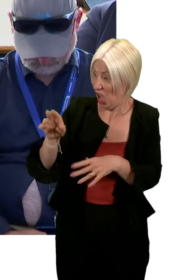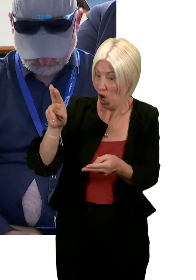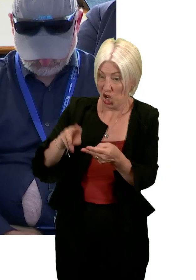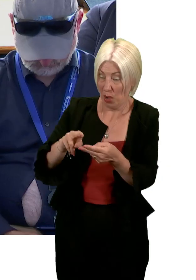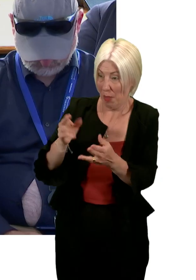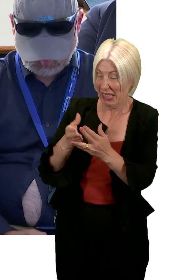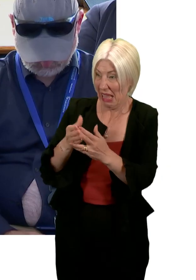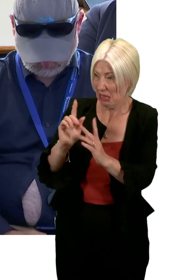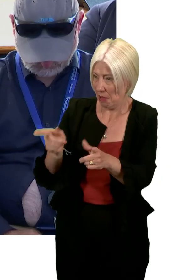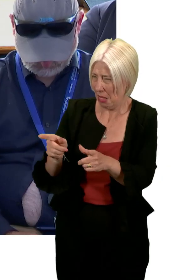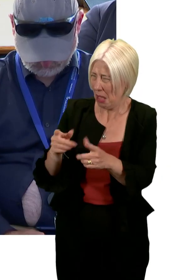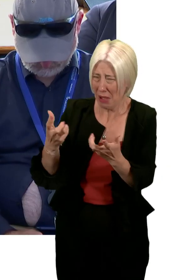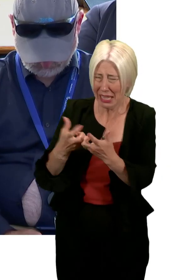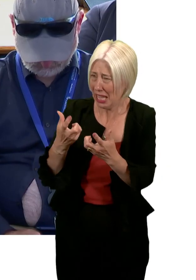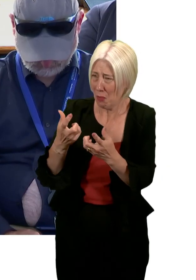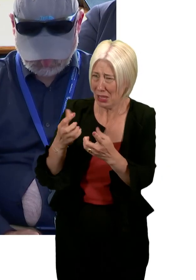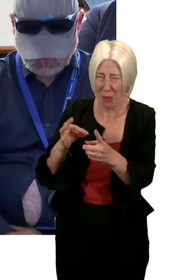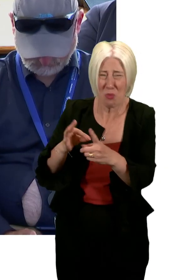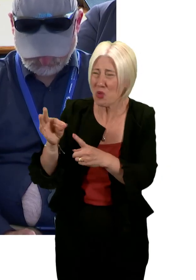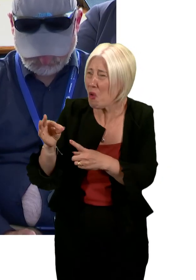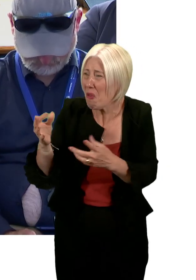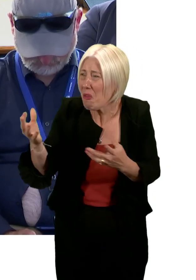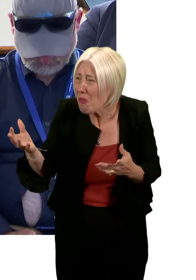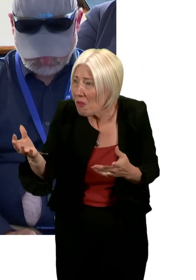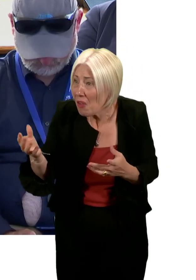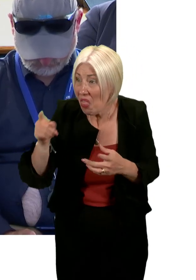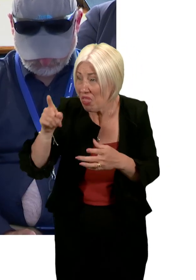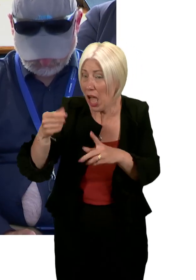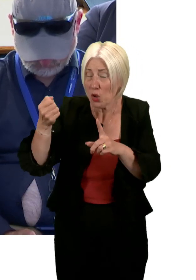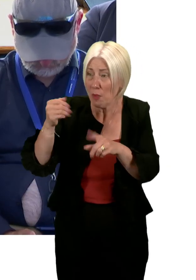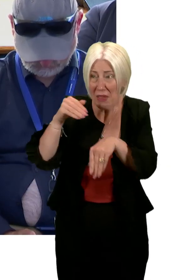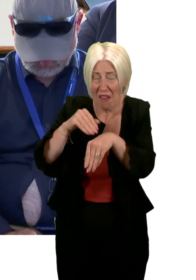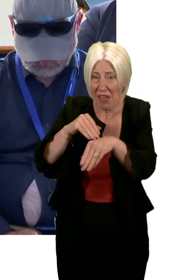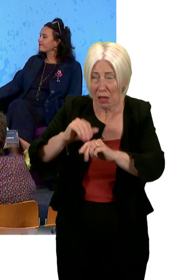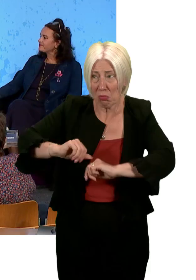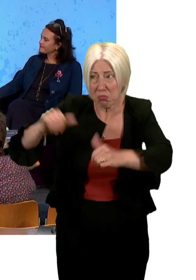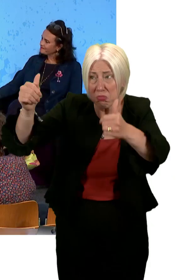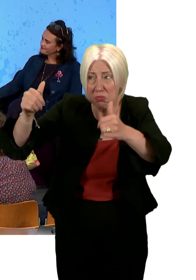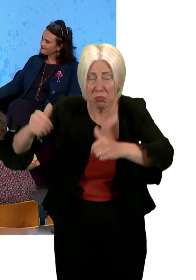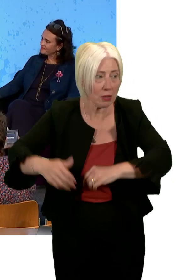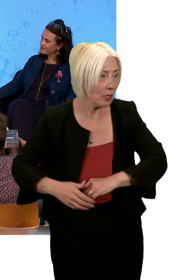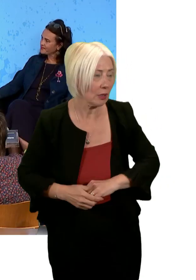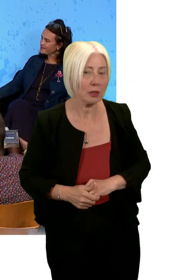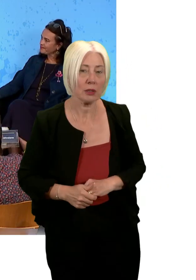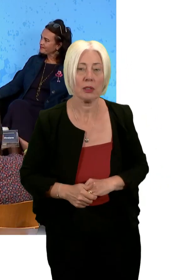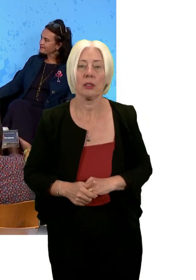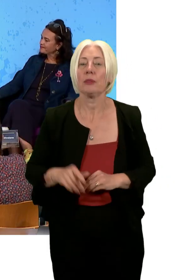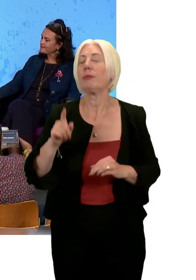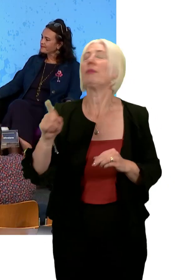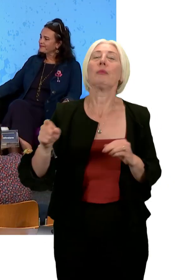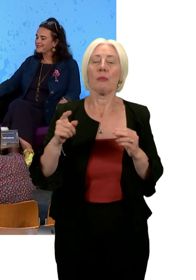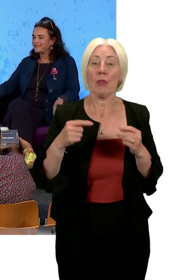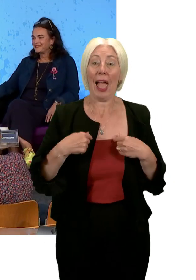can we somehow improve it in some way? Because that could have quite a big impact. As a restaurateur, there is...